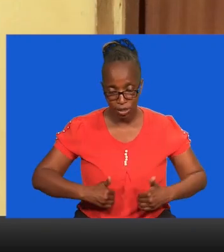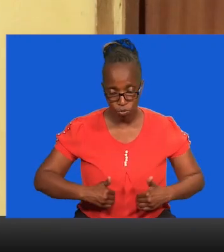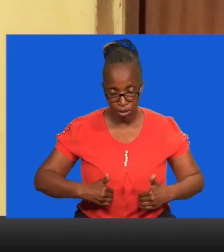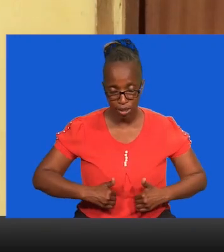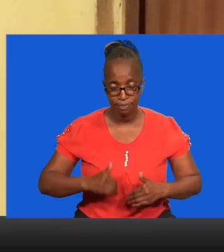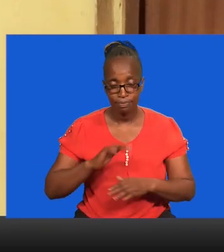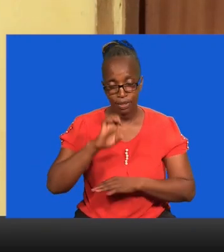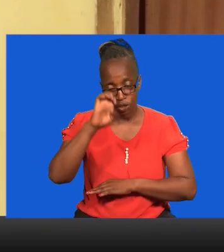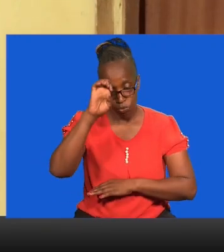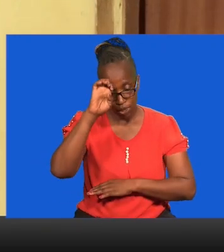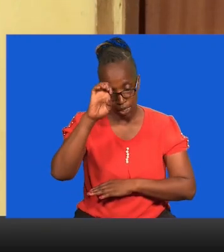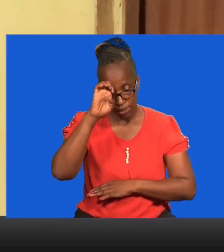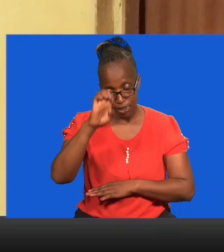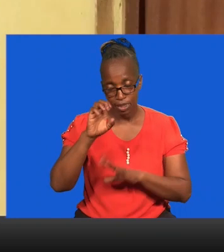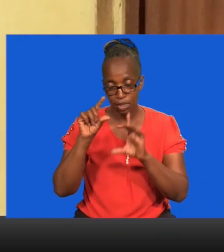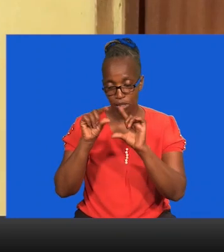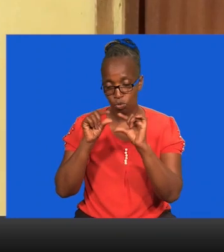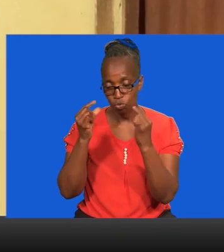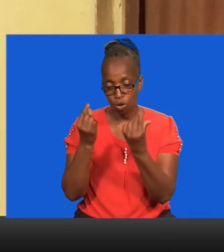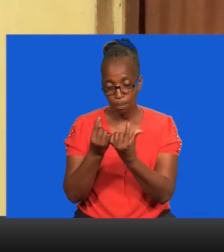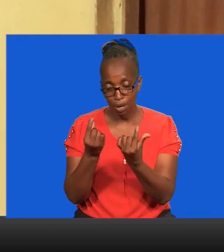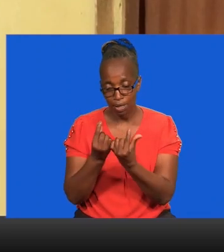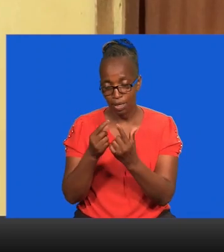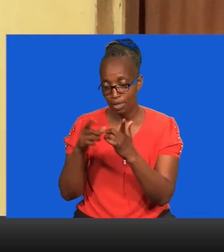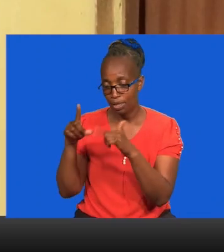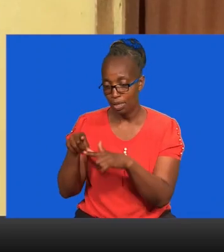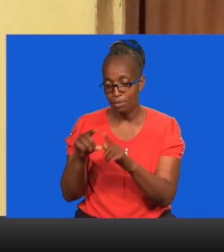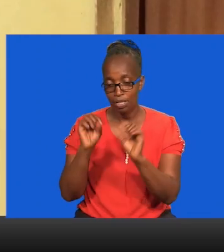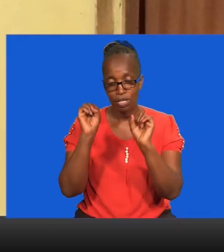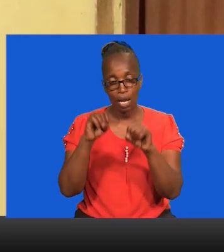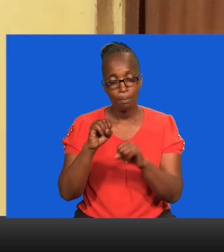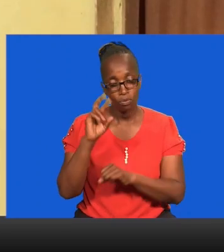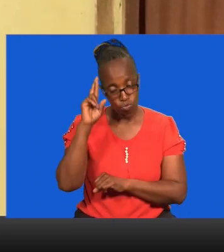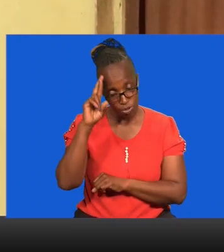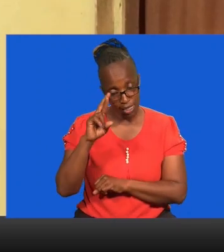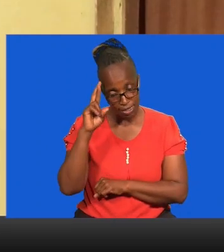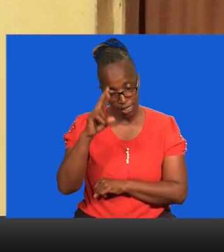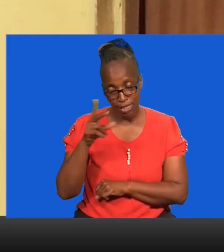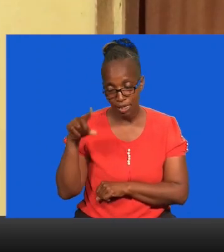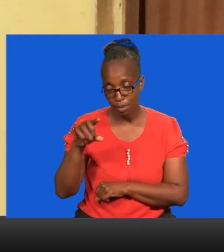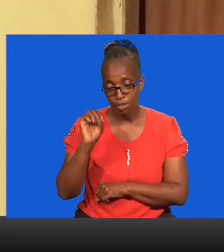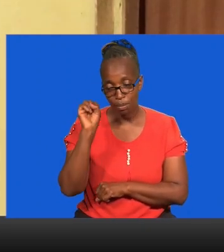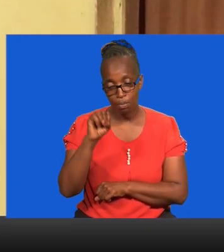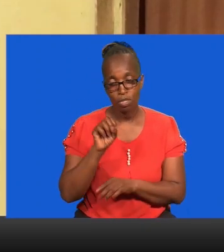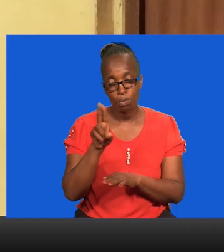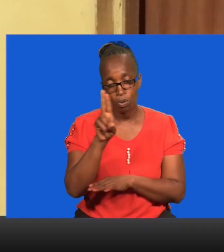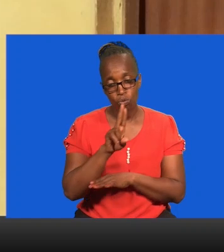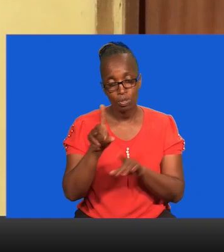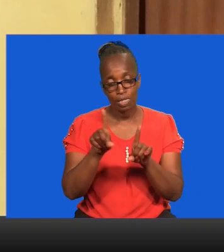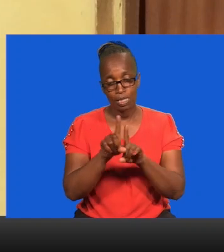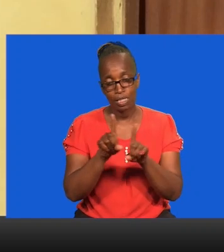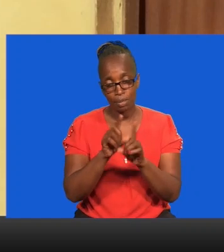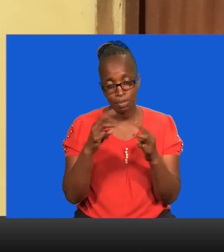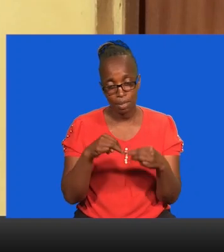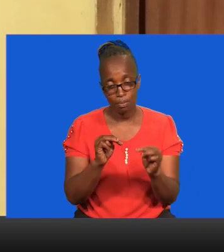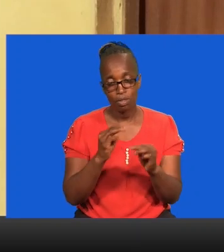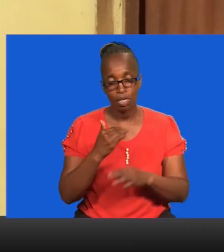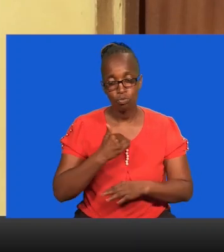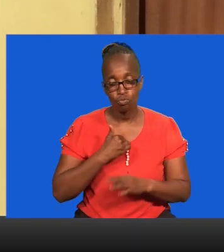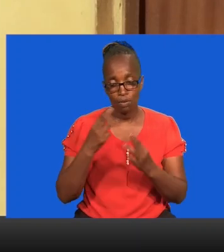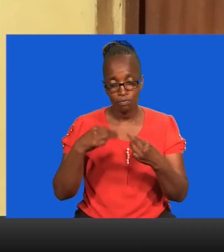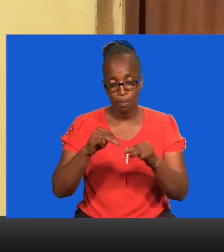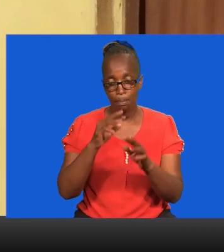in educating them, grouping them, they are able to realize that they can as well use these methods. They are methods that are